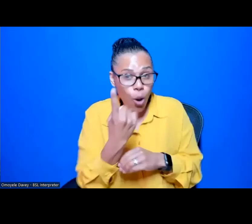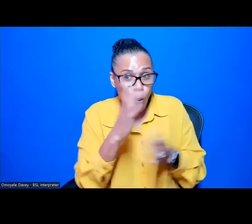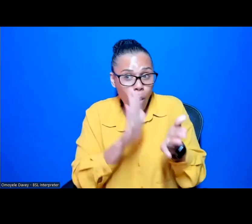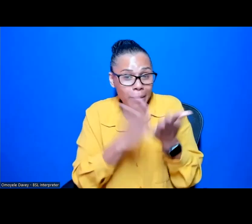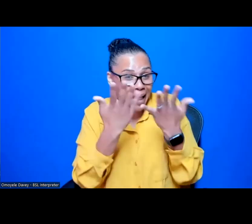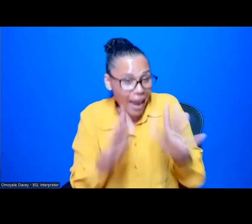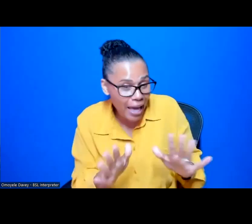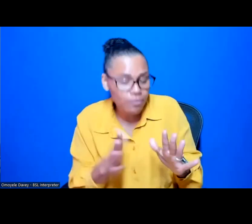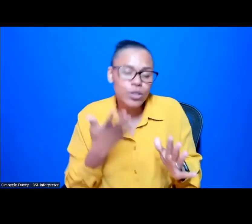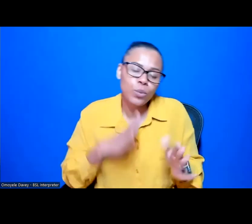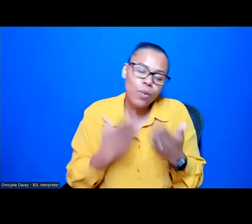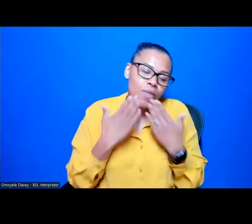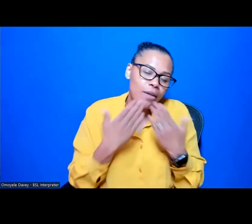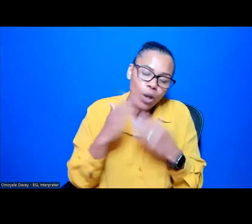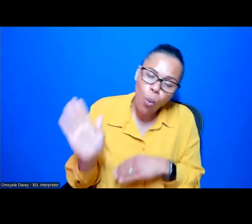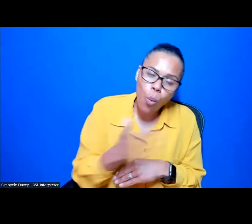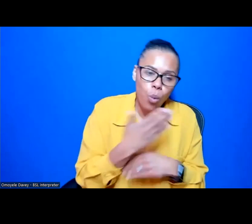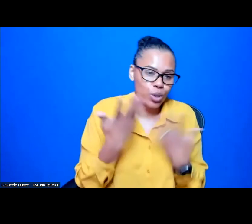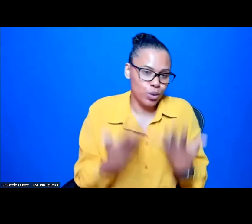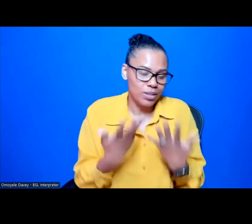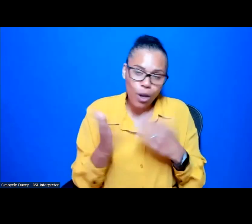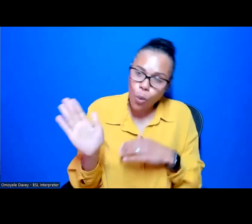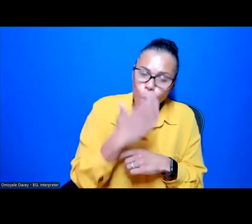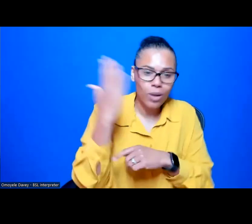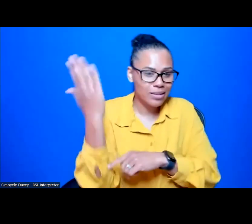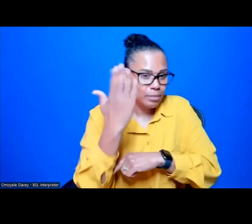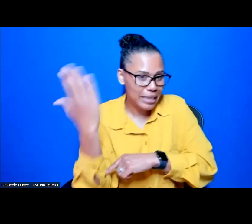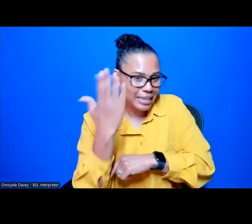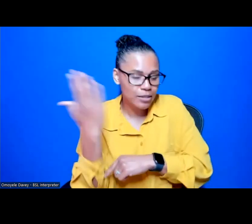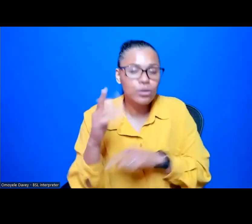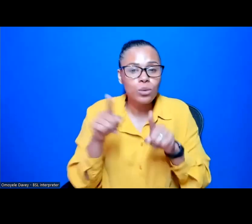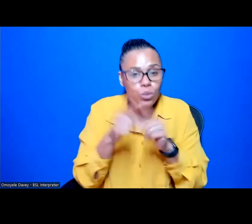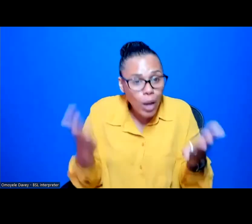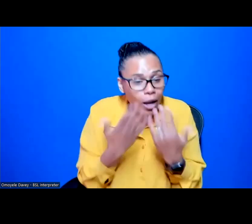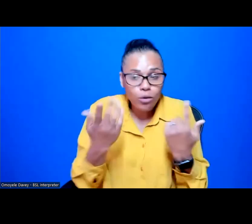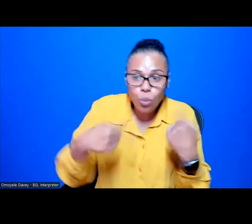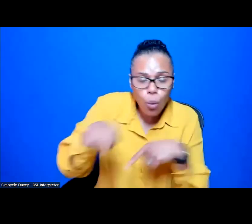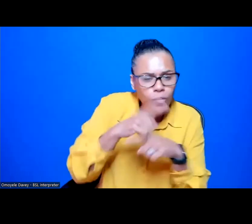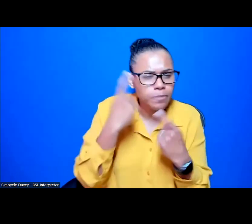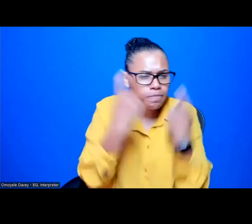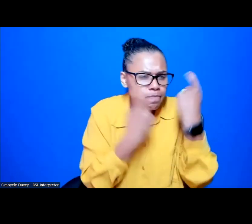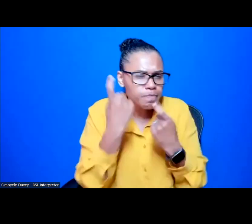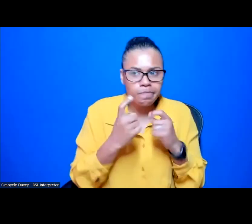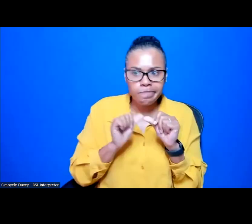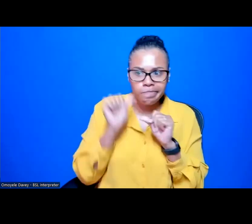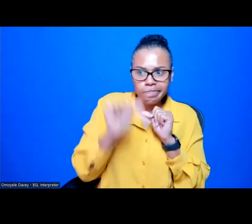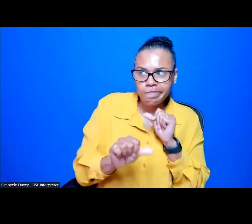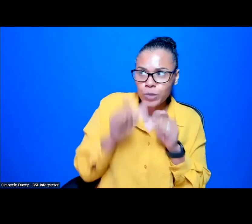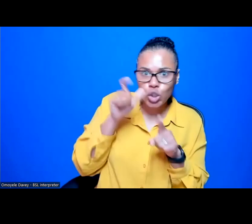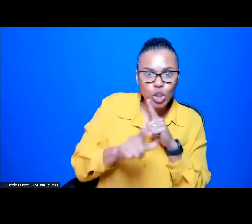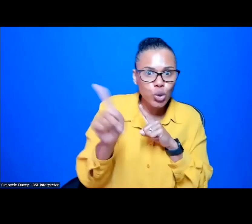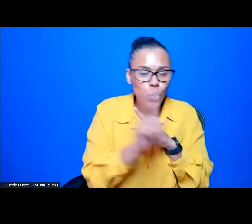So I want to thank everybody today, all of our speakers. I encourage all of you to think about what you're going to do differently. What